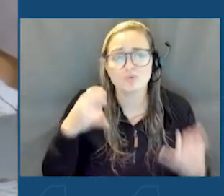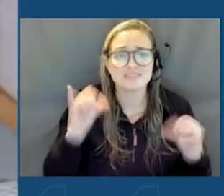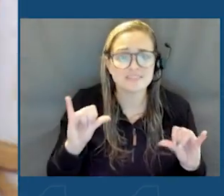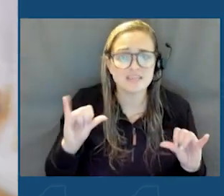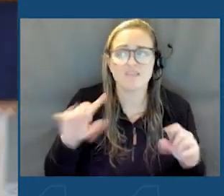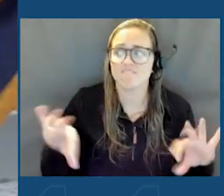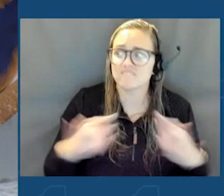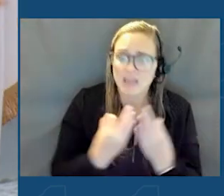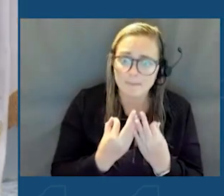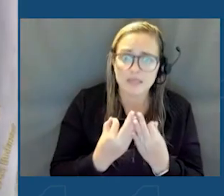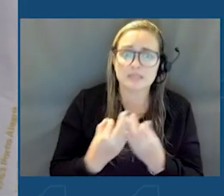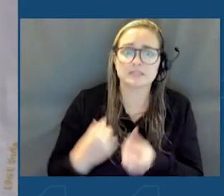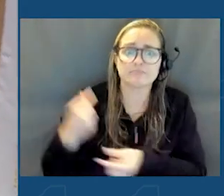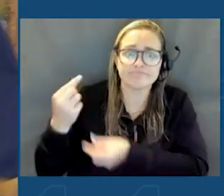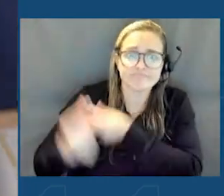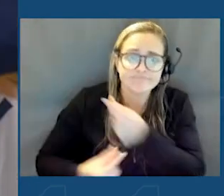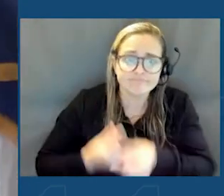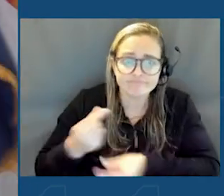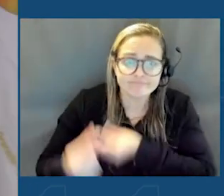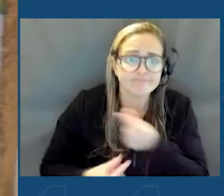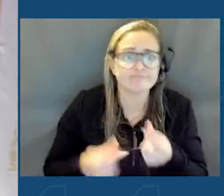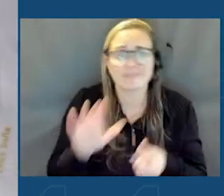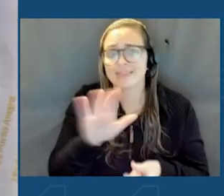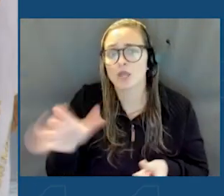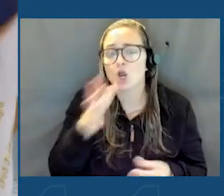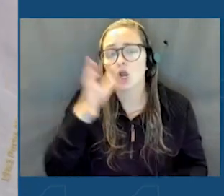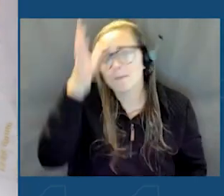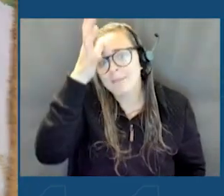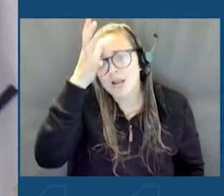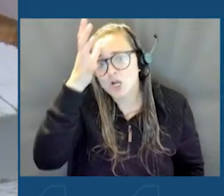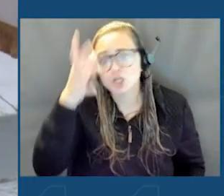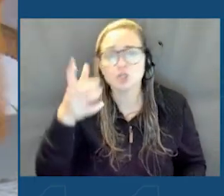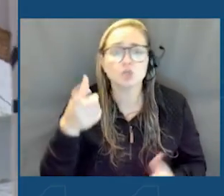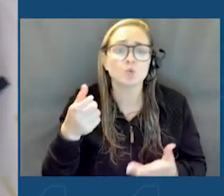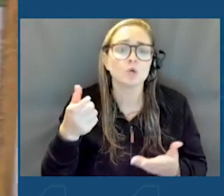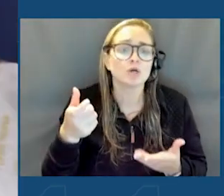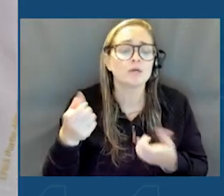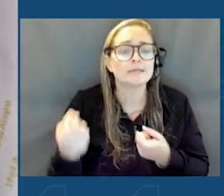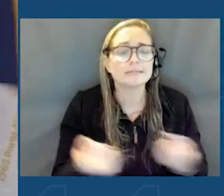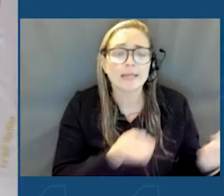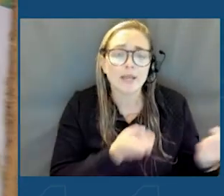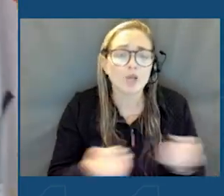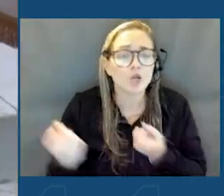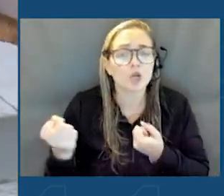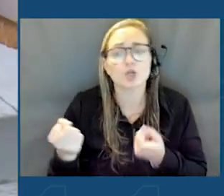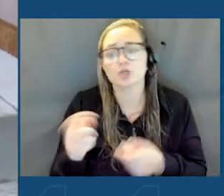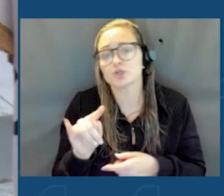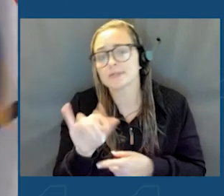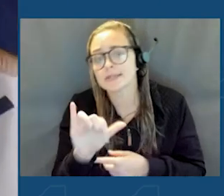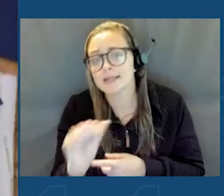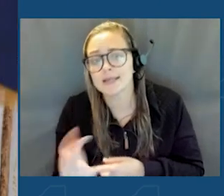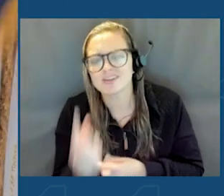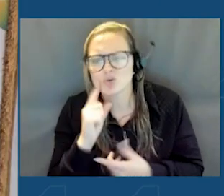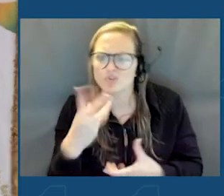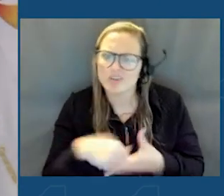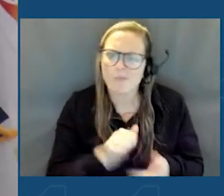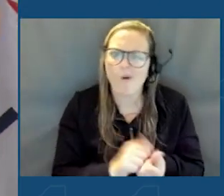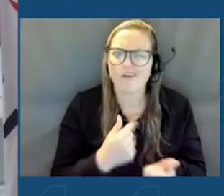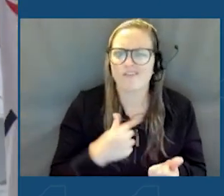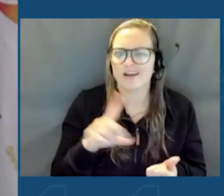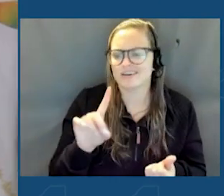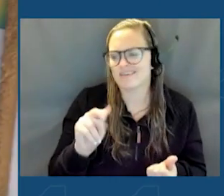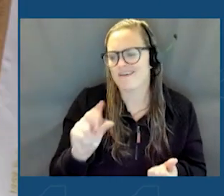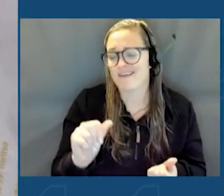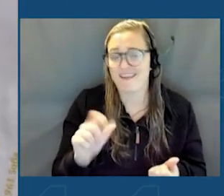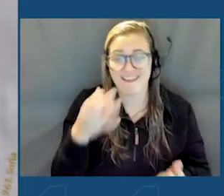families, families whose parents might have been skaters or participated in the skiing. So this is part of our DNA. 1980,